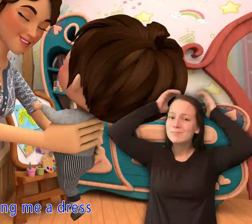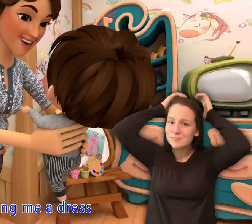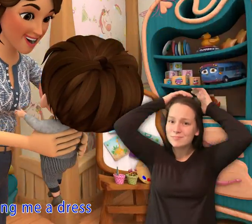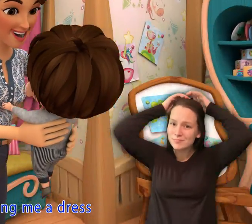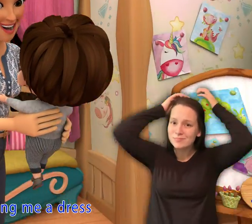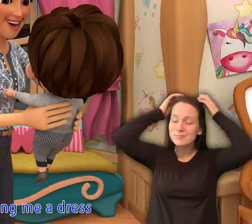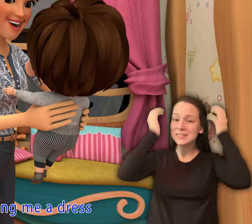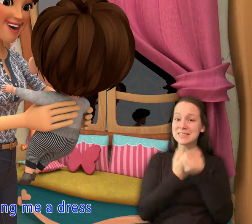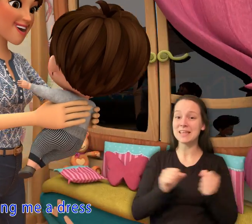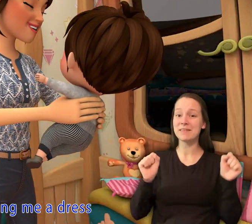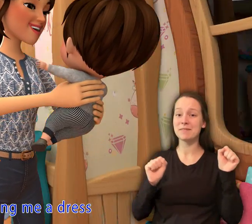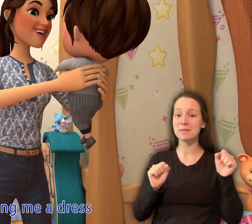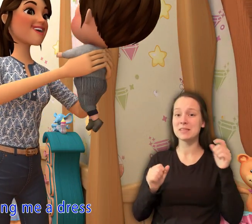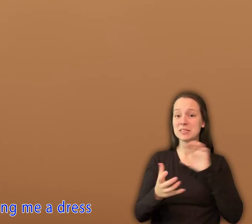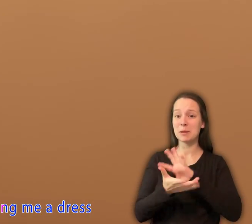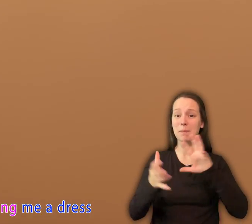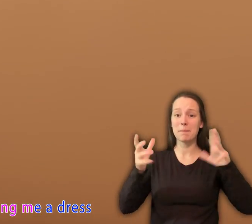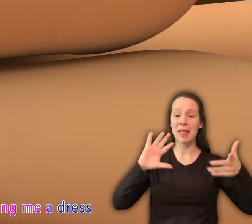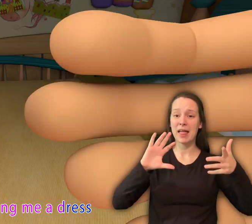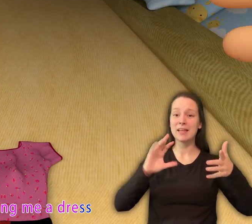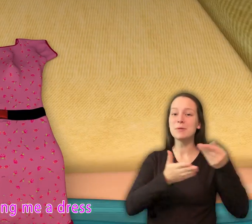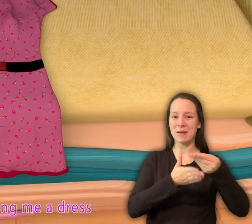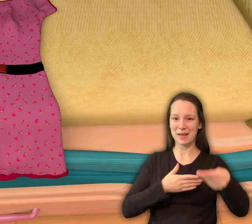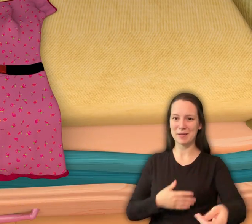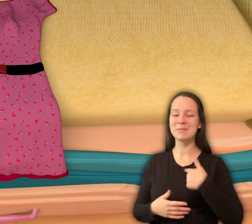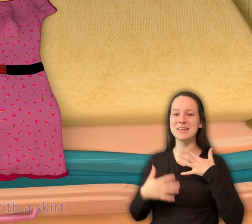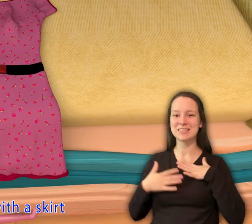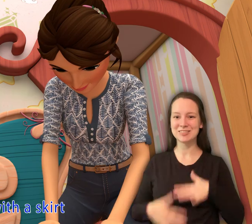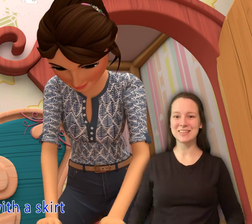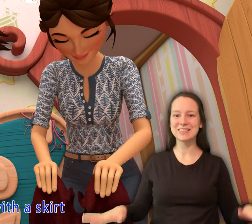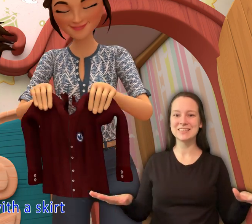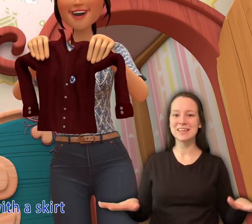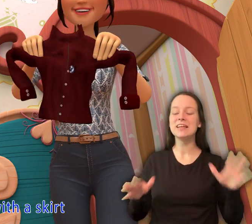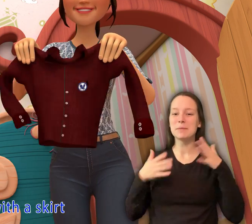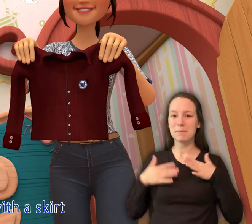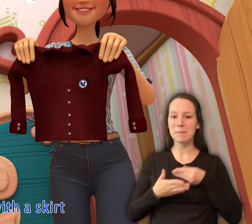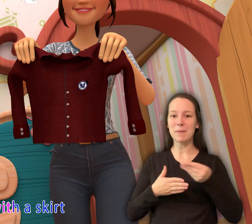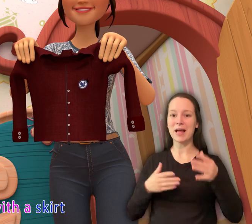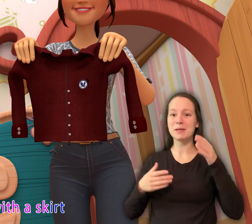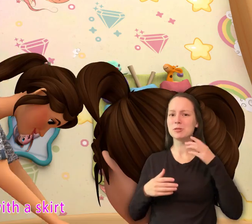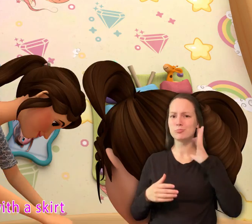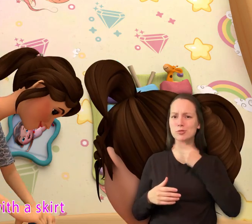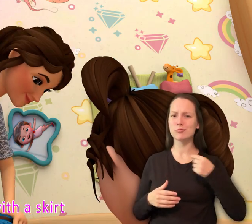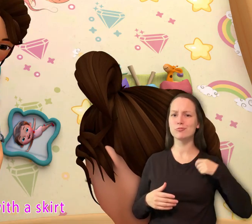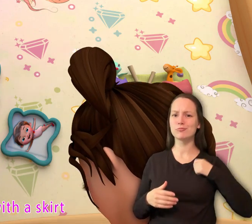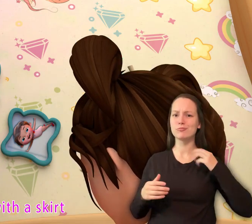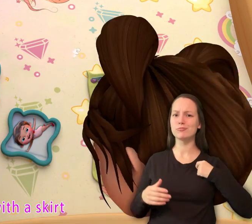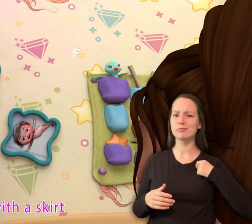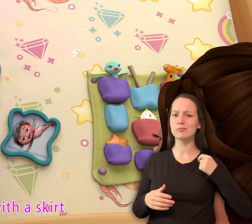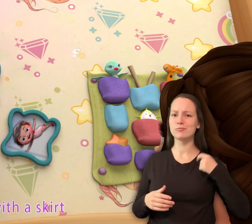bun saving me from mess and buy me a dress and a lovely shirt